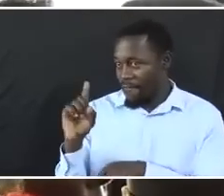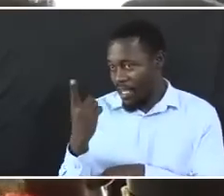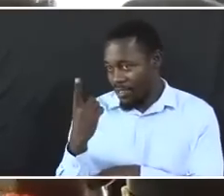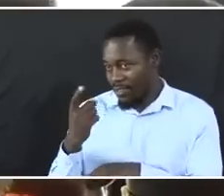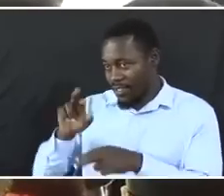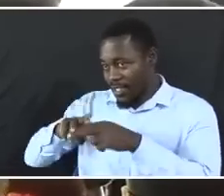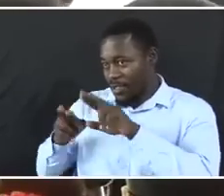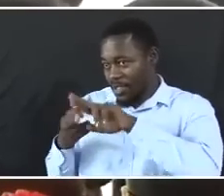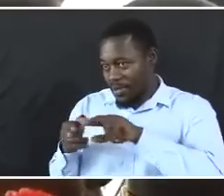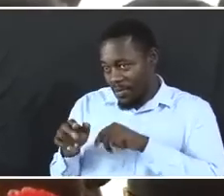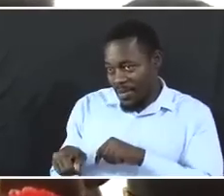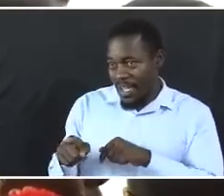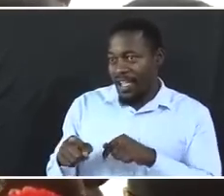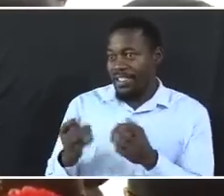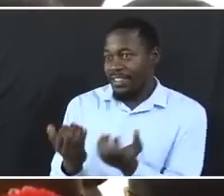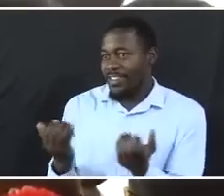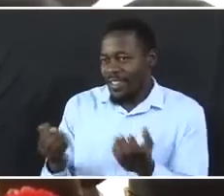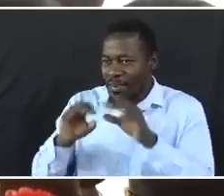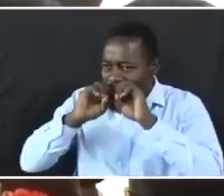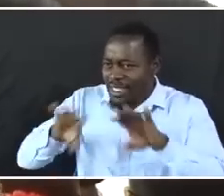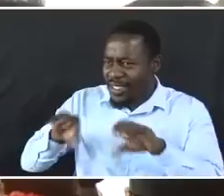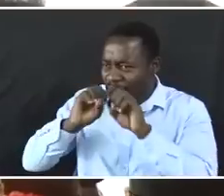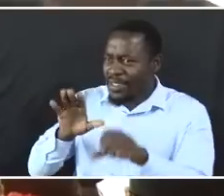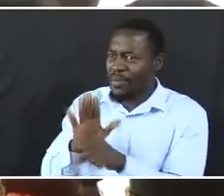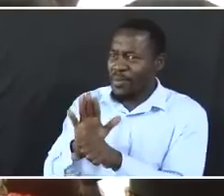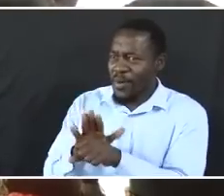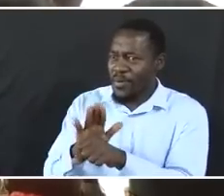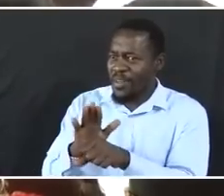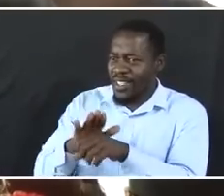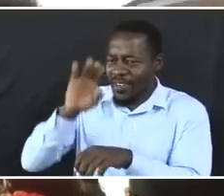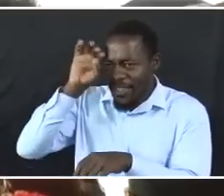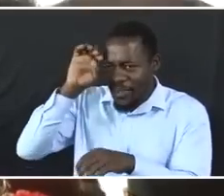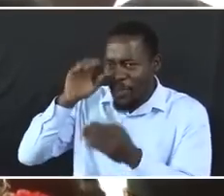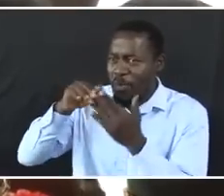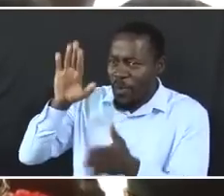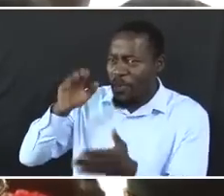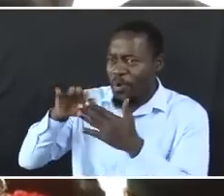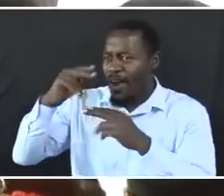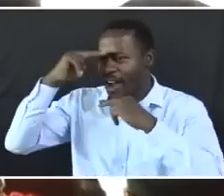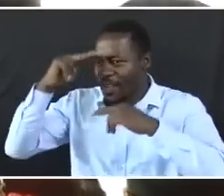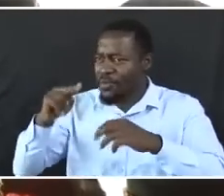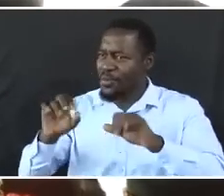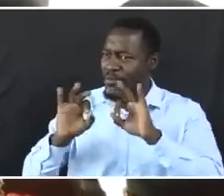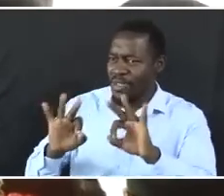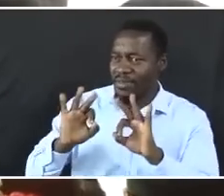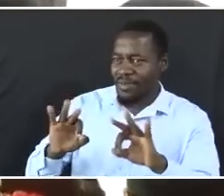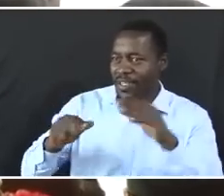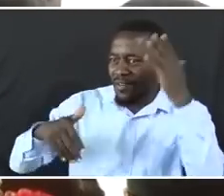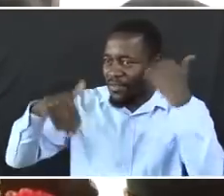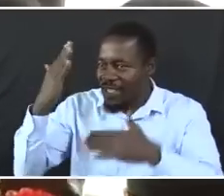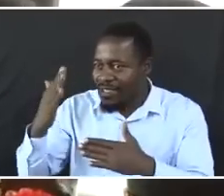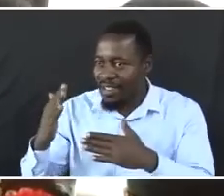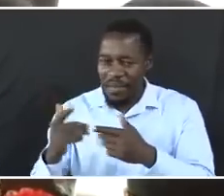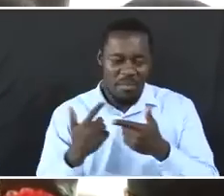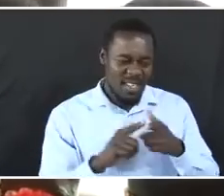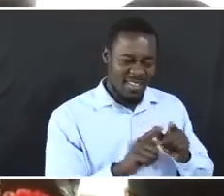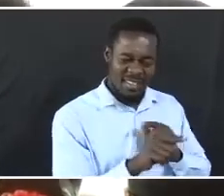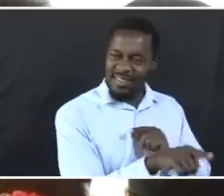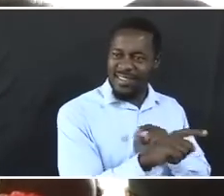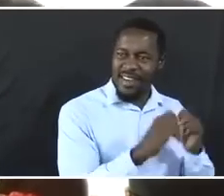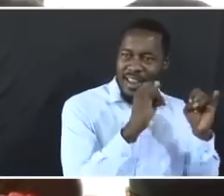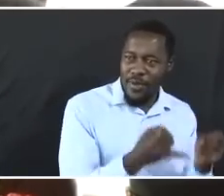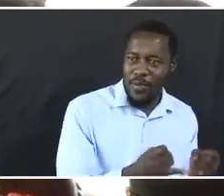but this woman now who seems to have agreed with, or a man, this second, let me use the word, quote